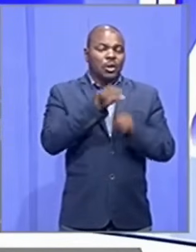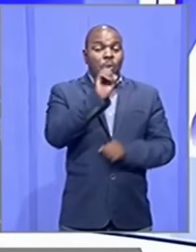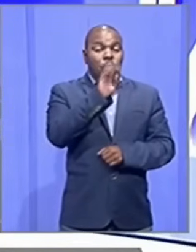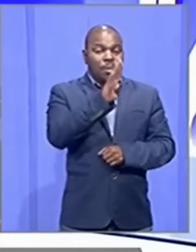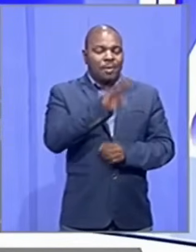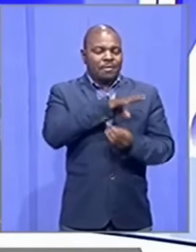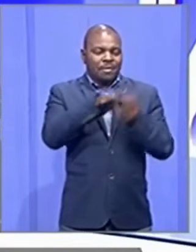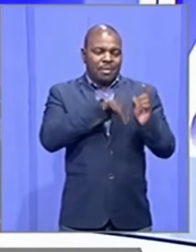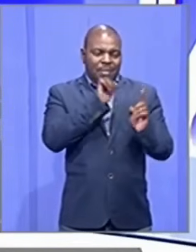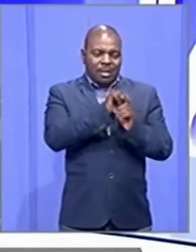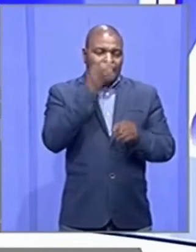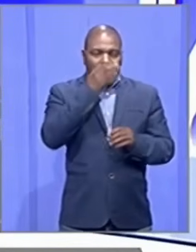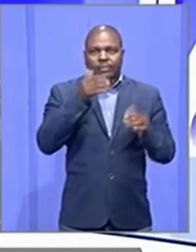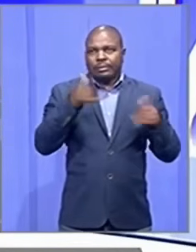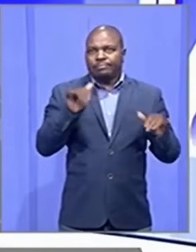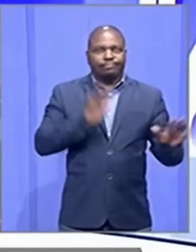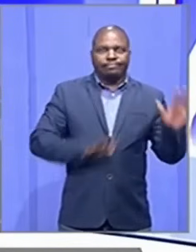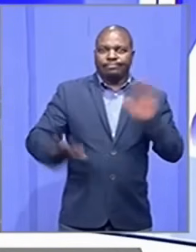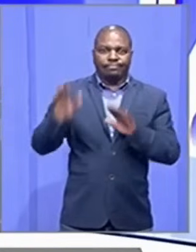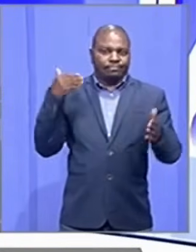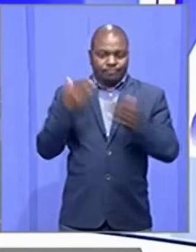re ba ntse ba saretswe le ka jeno.